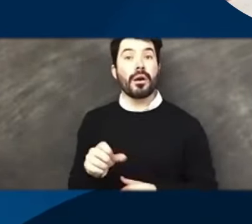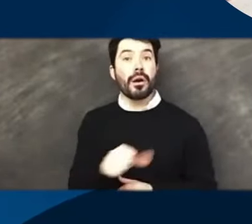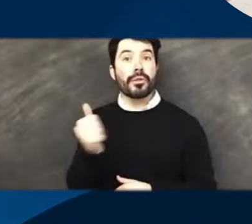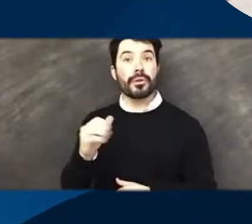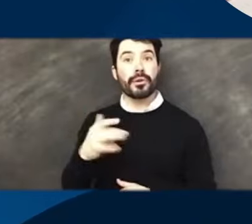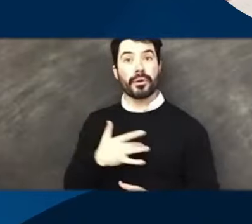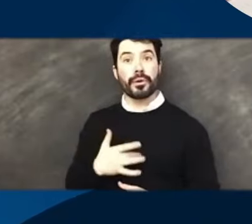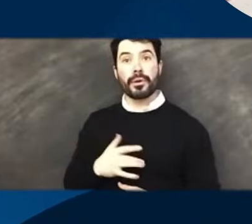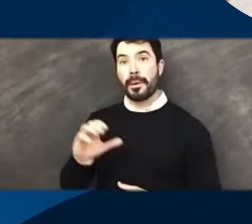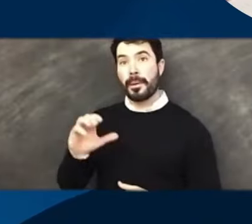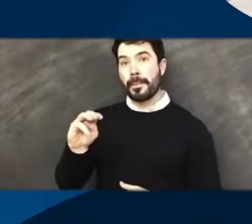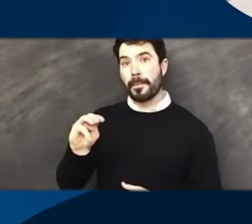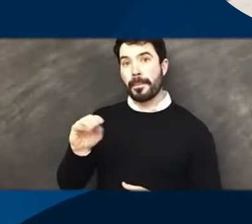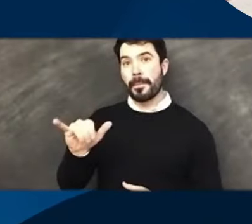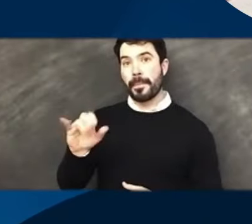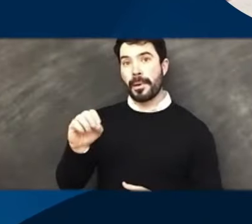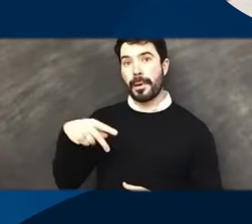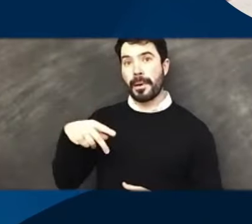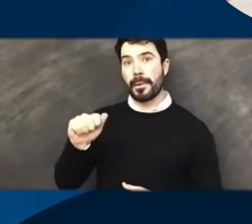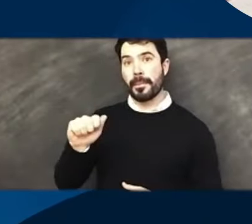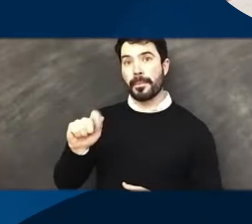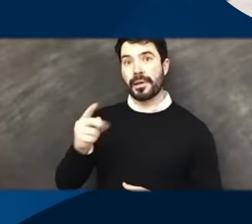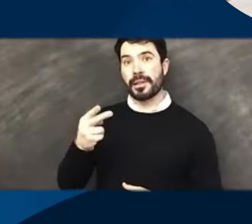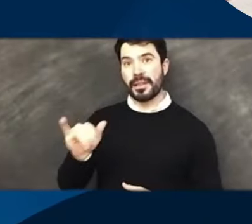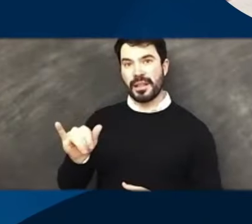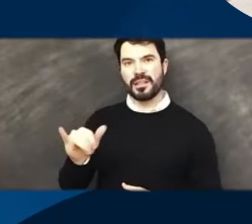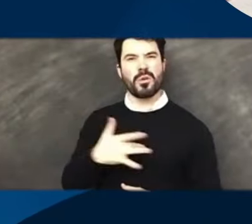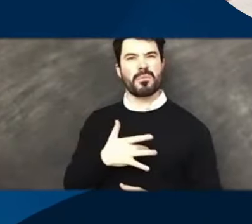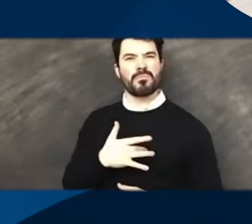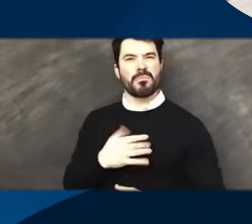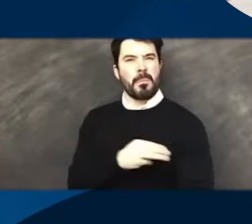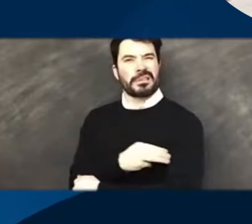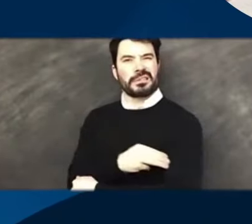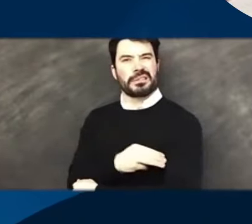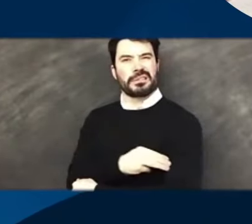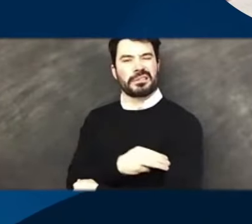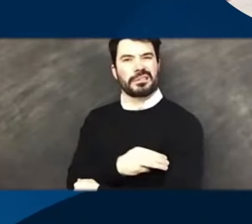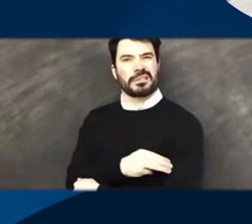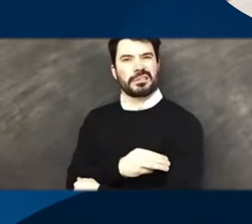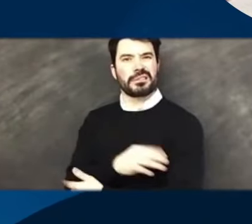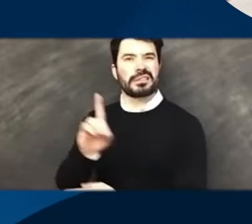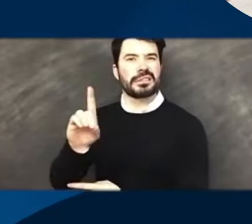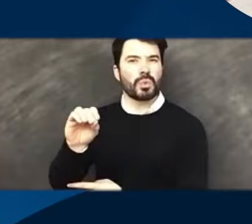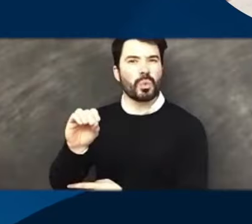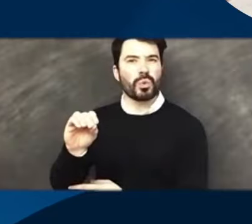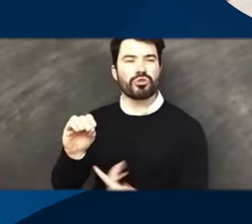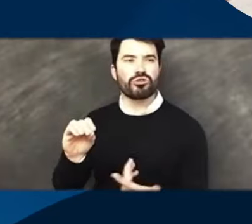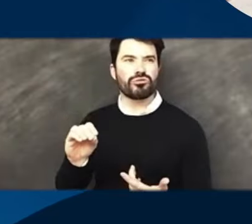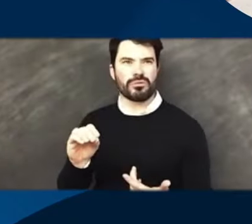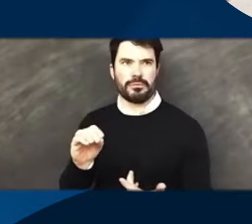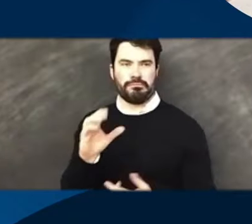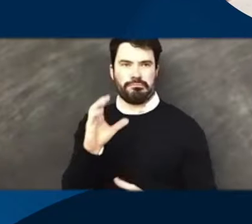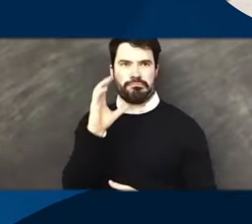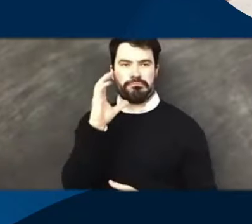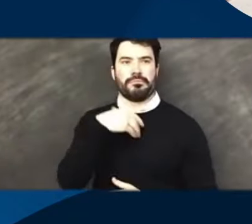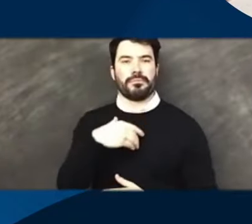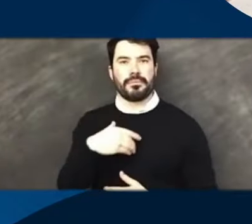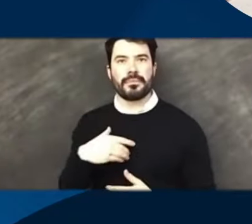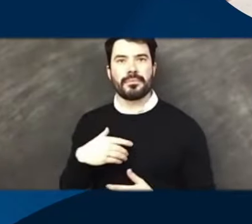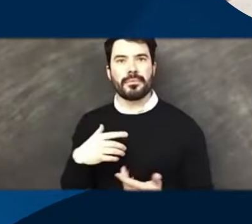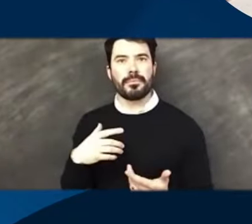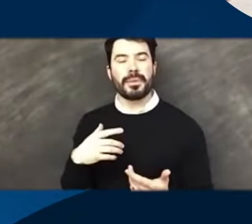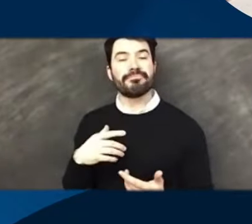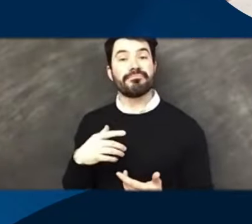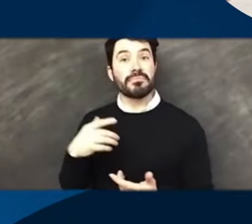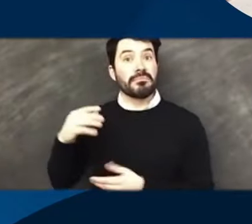some muscle disorders involving the heart muscle that are more unusual, but also heritable. So what's called